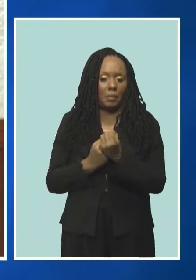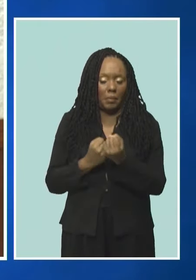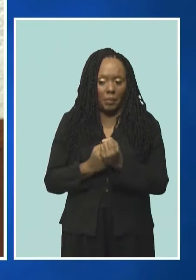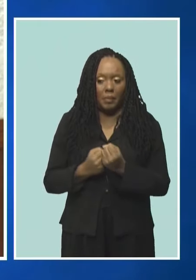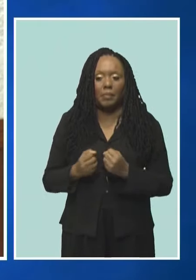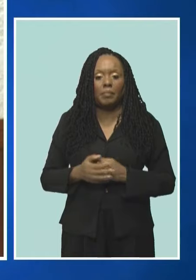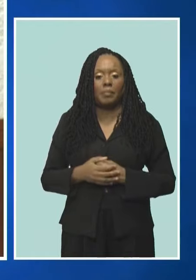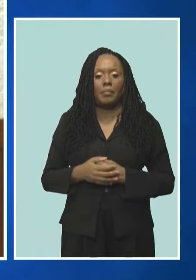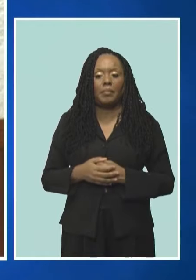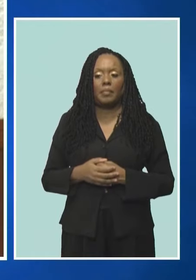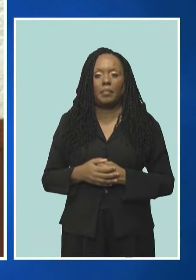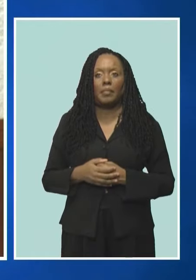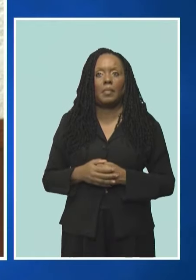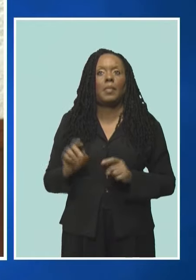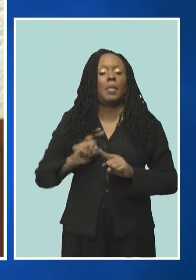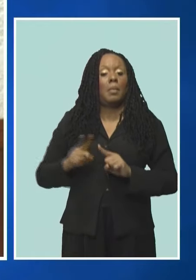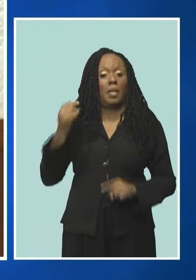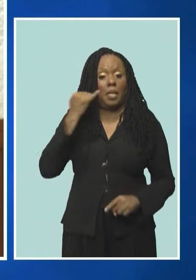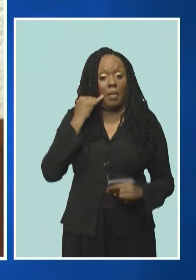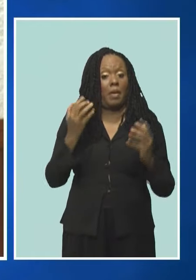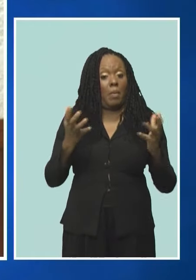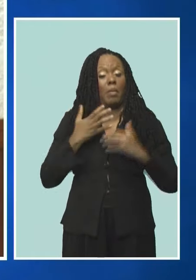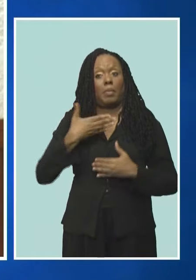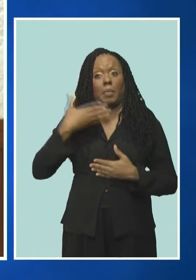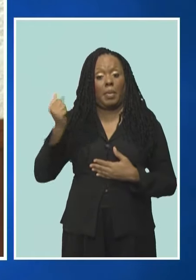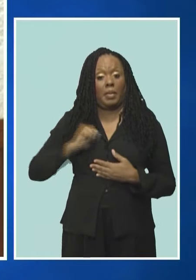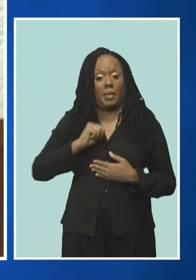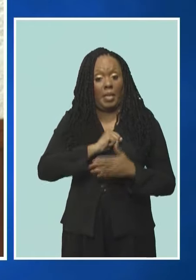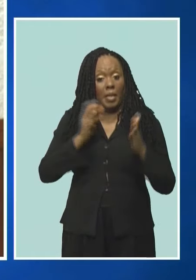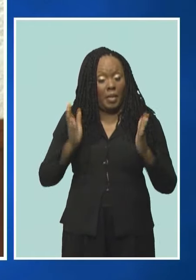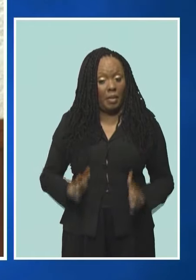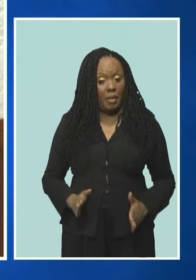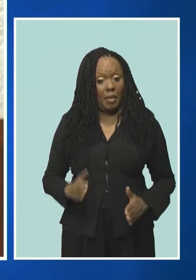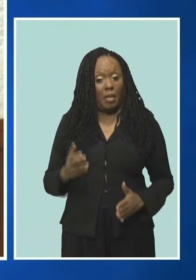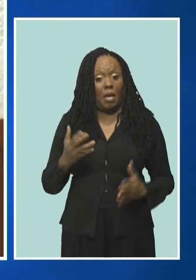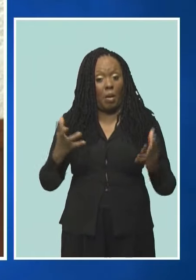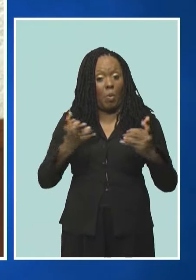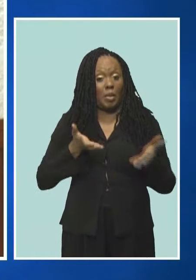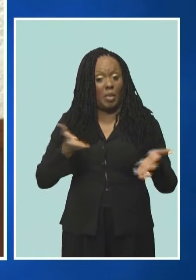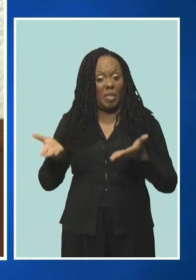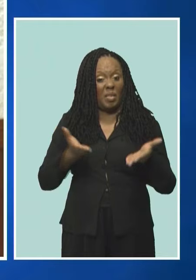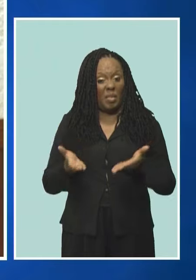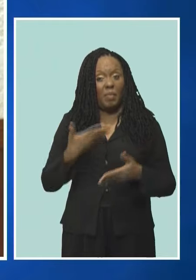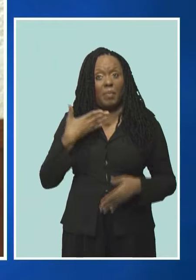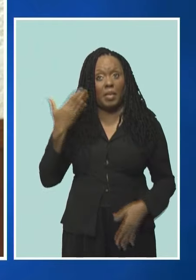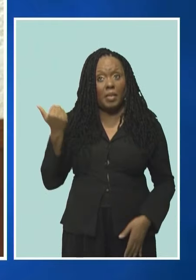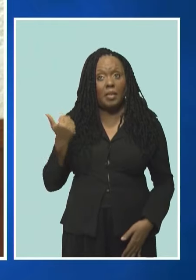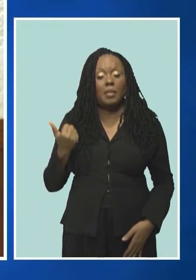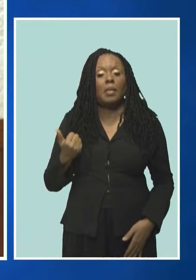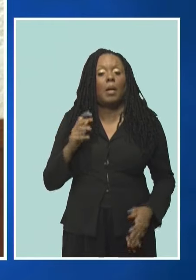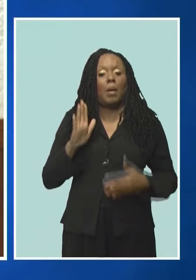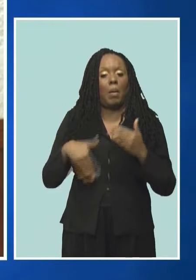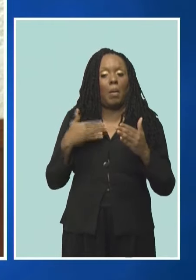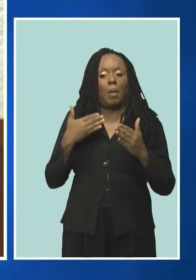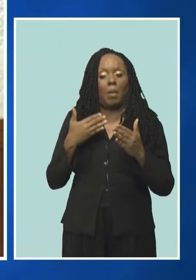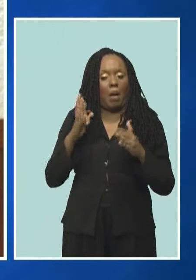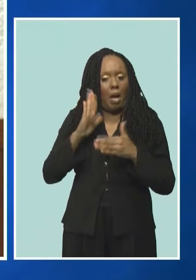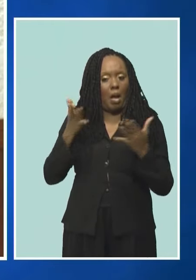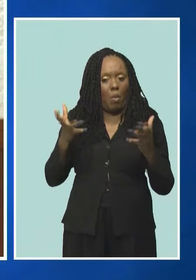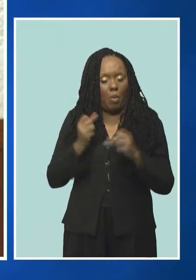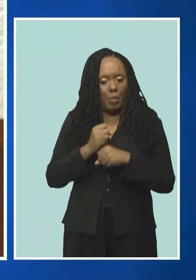that in order for me to be the best senator and to serve this country as best I can, following the standing orders, having adequate